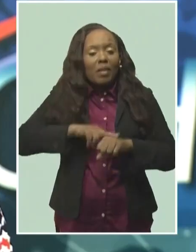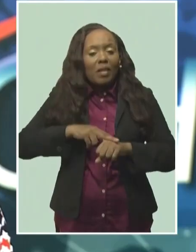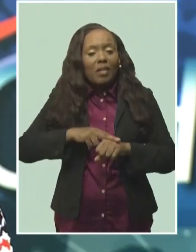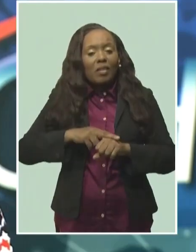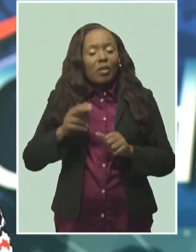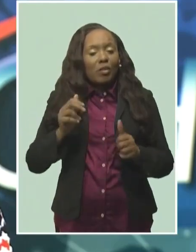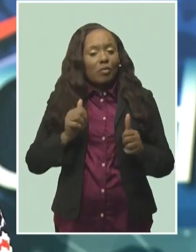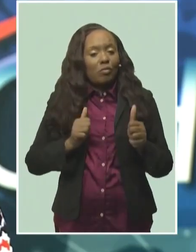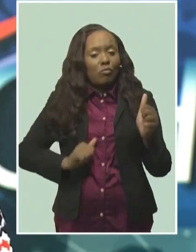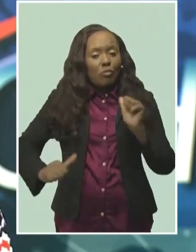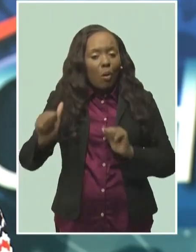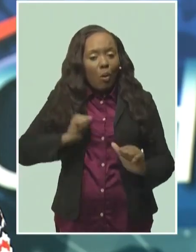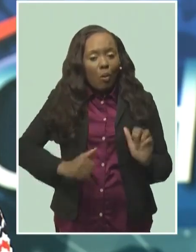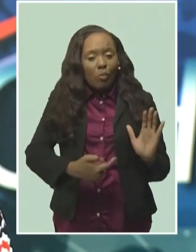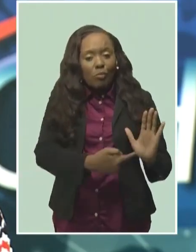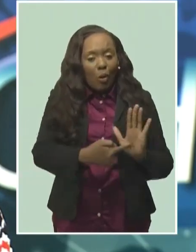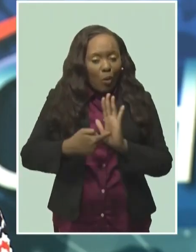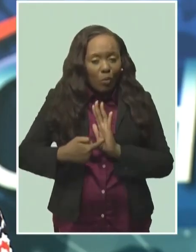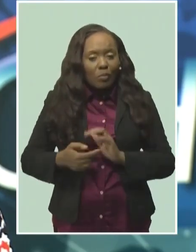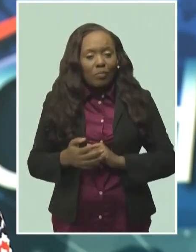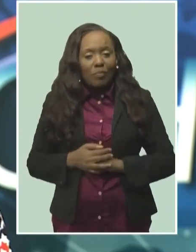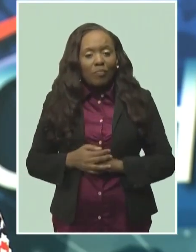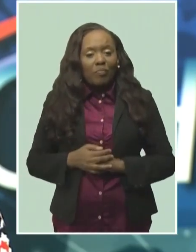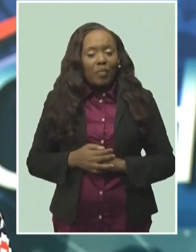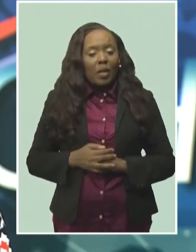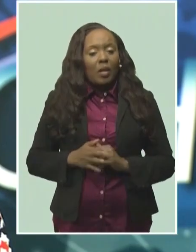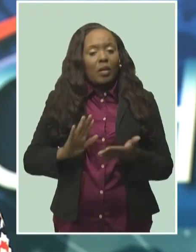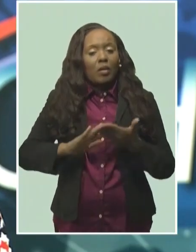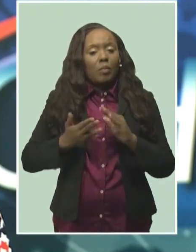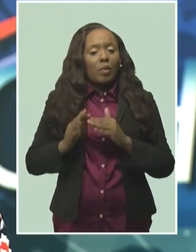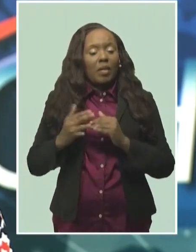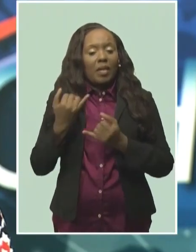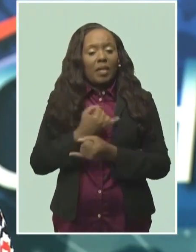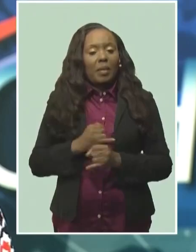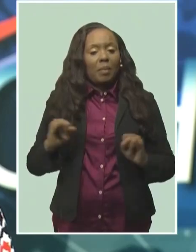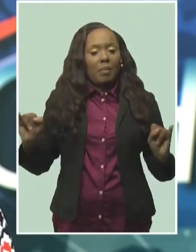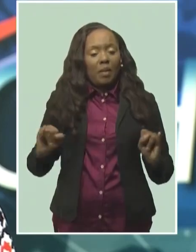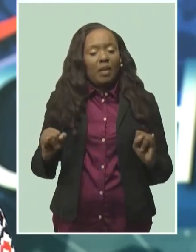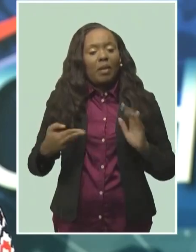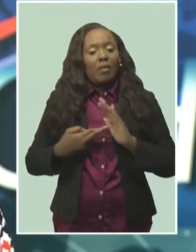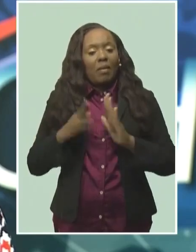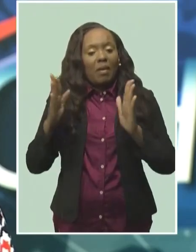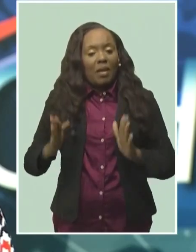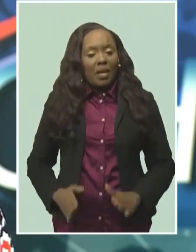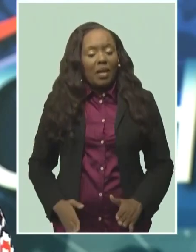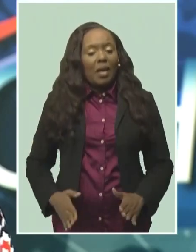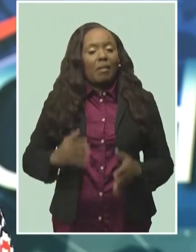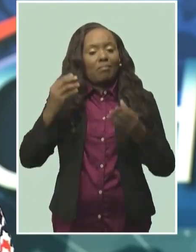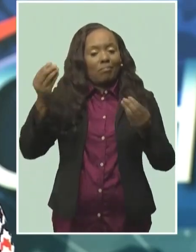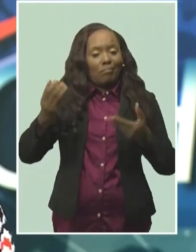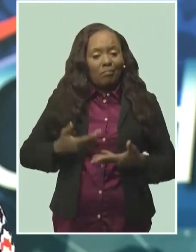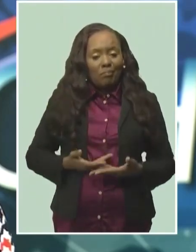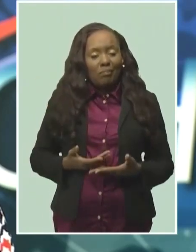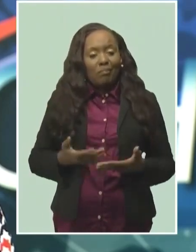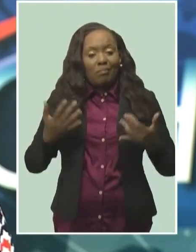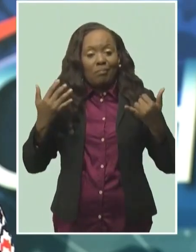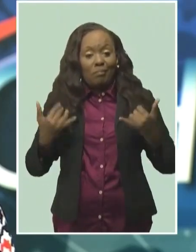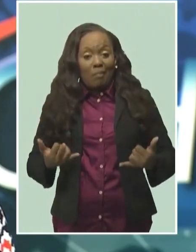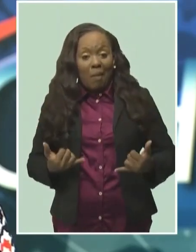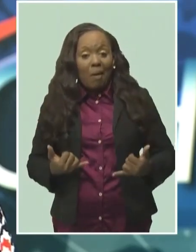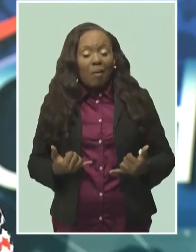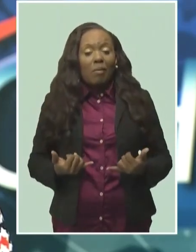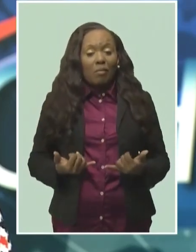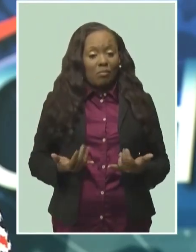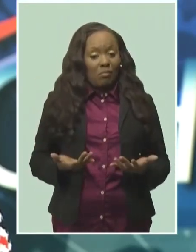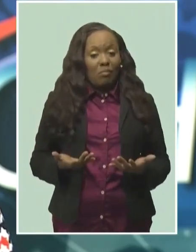Acting Promotions Officer for the Community Independence Secretariat, Curleen Allen, tells the Business Report this show,